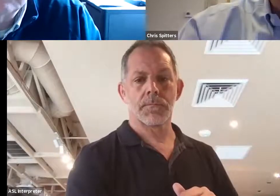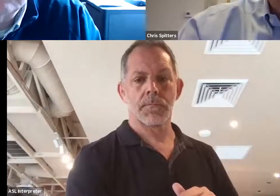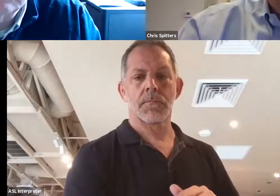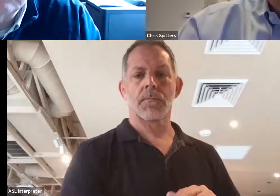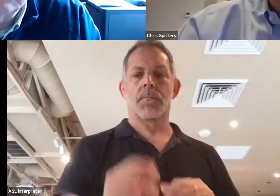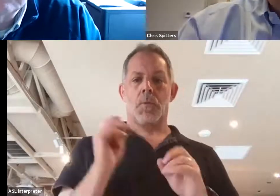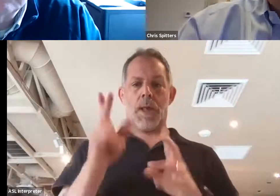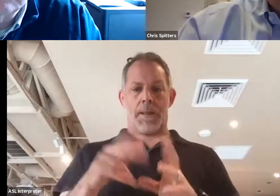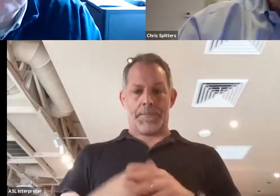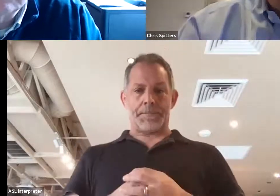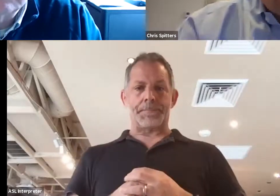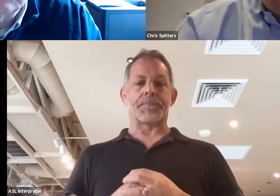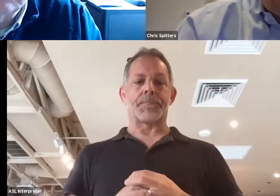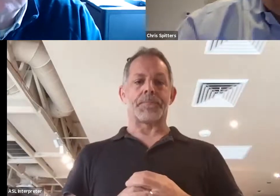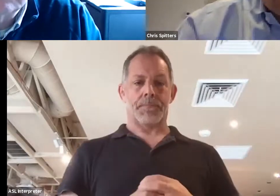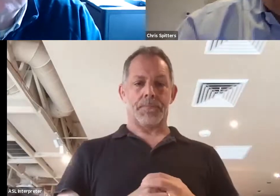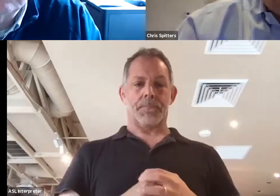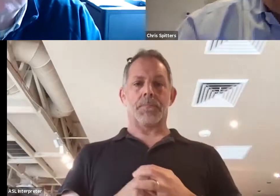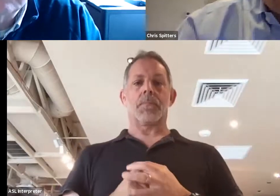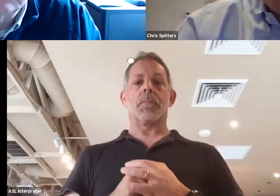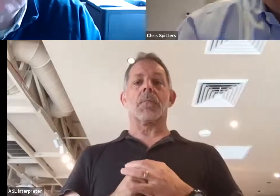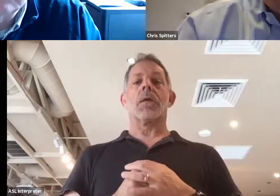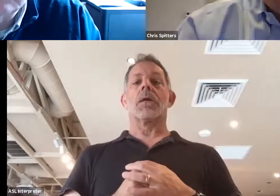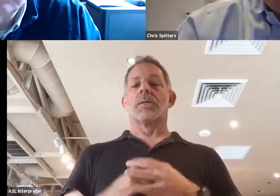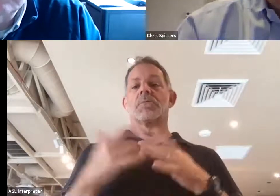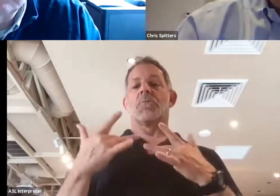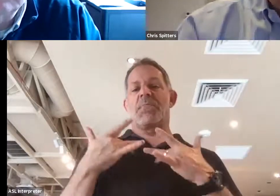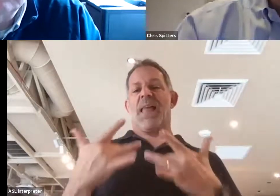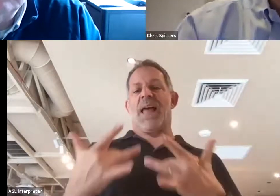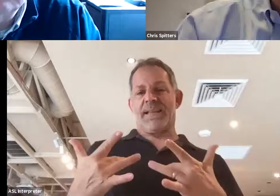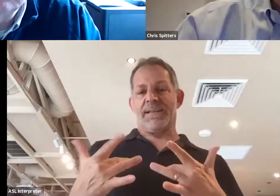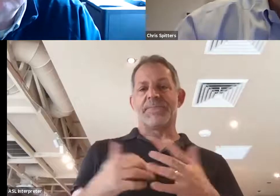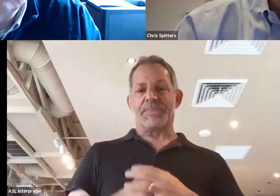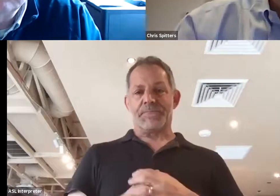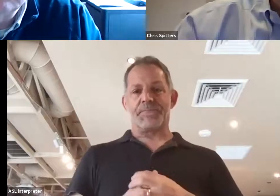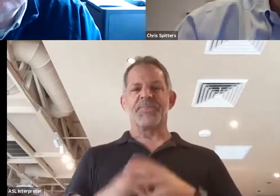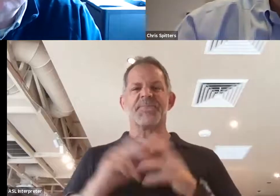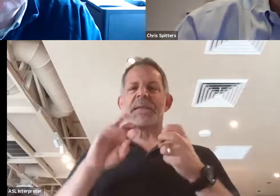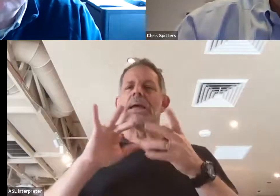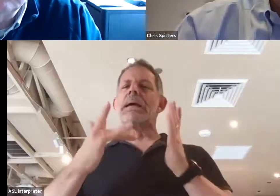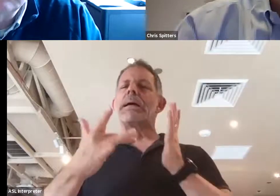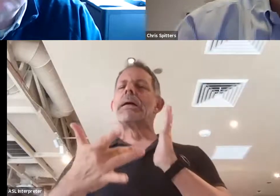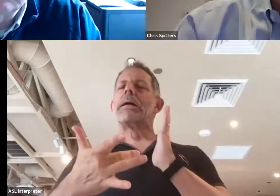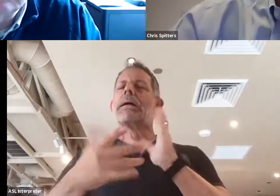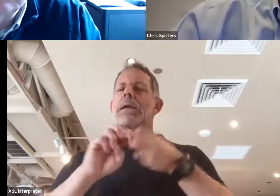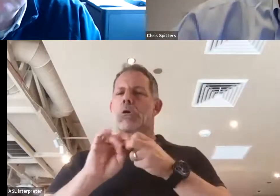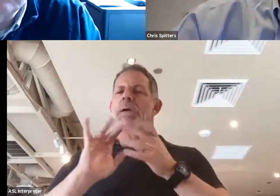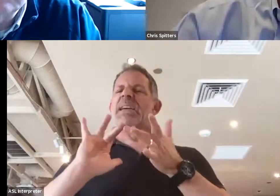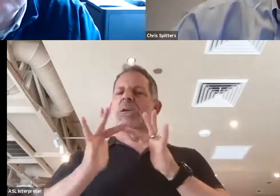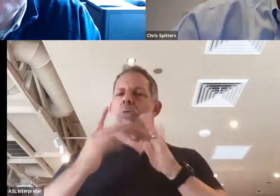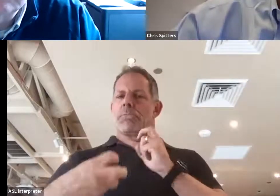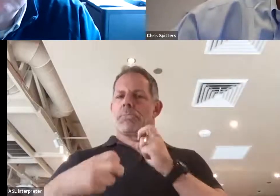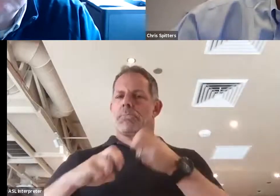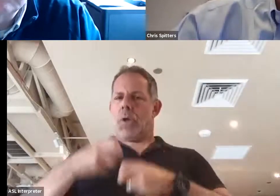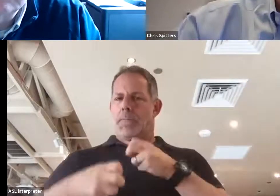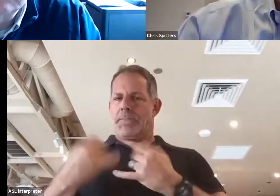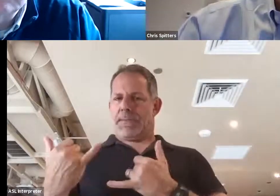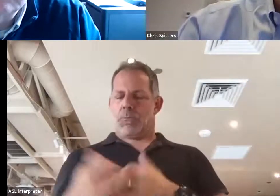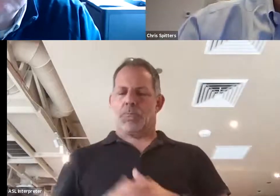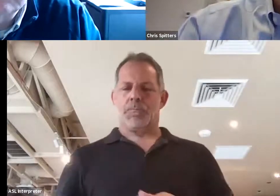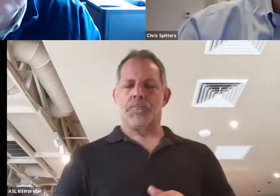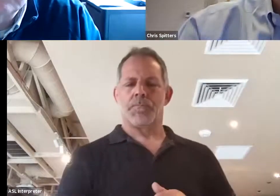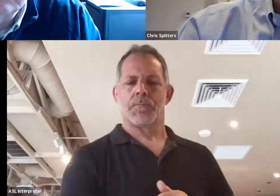be that they would not report engaging in a gathering that that's not permitted or